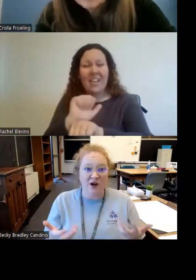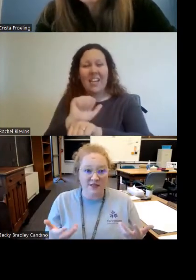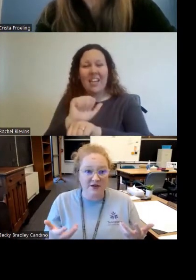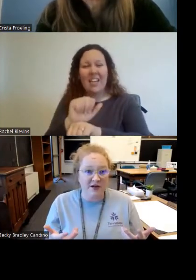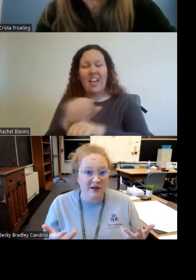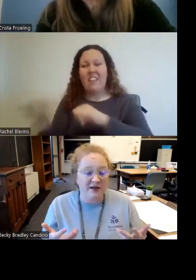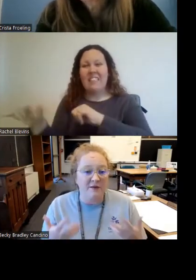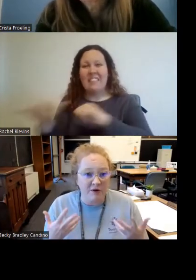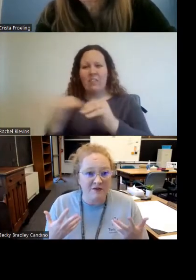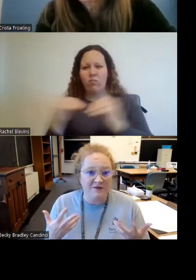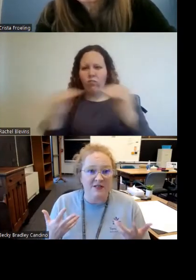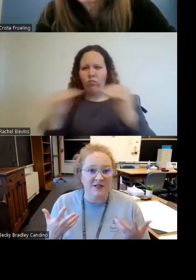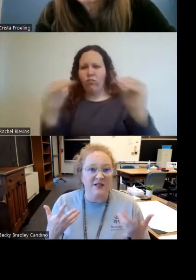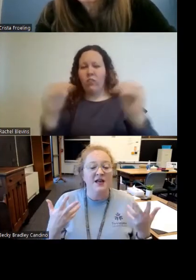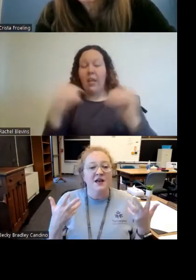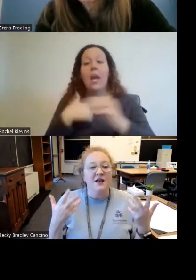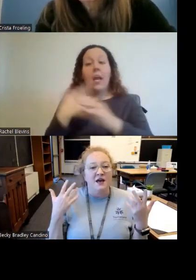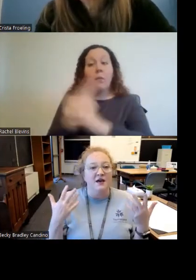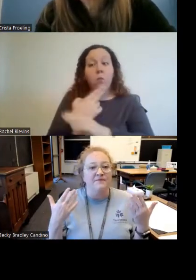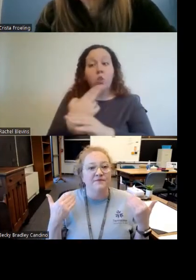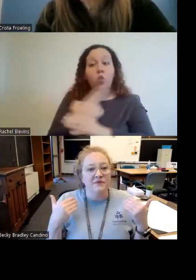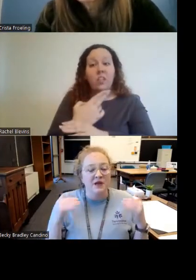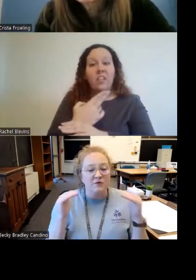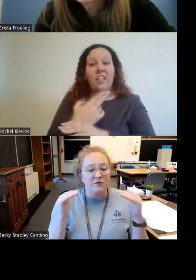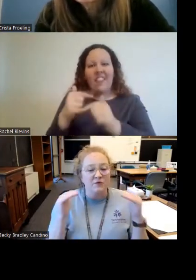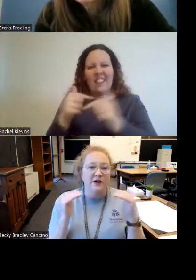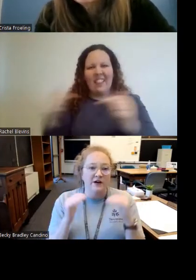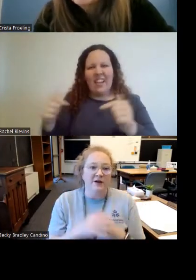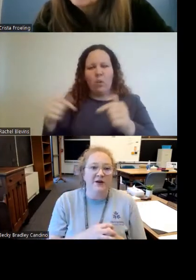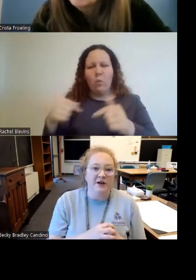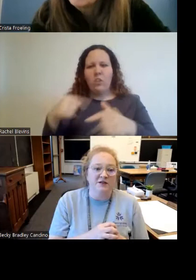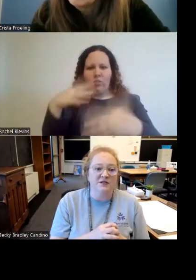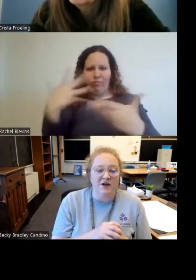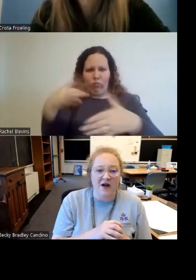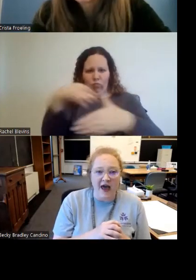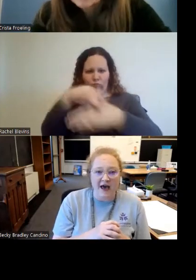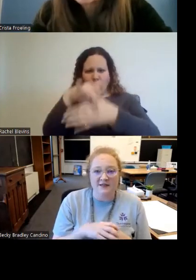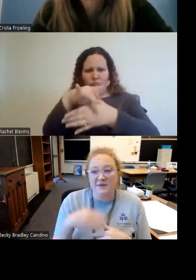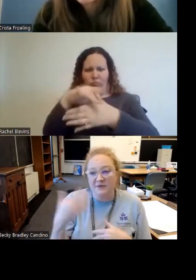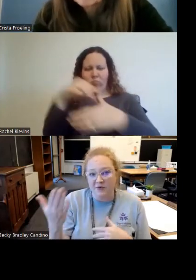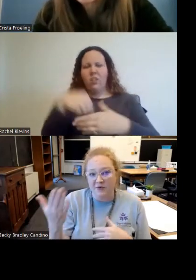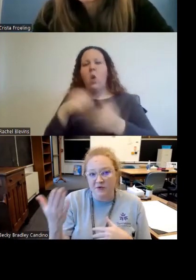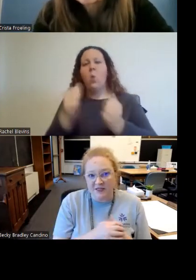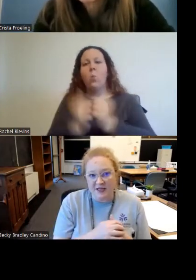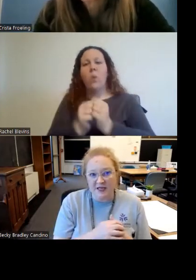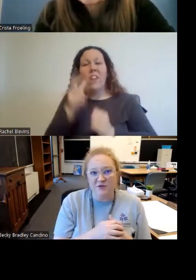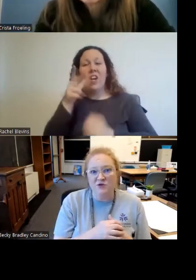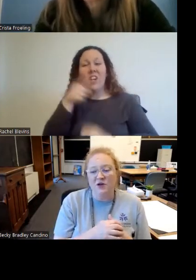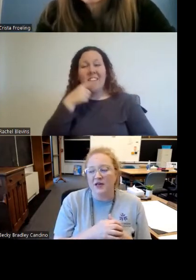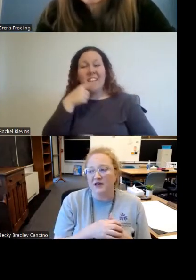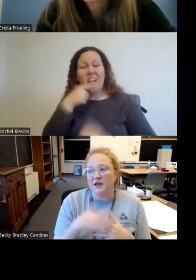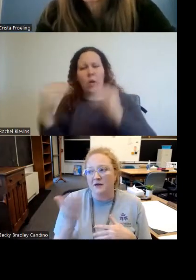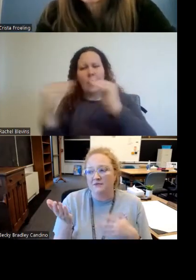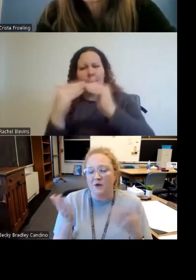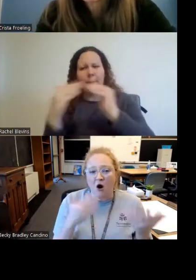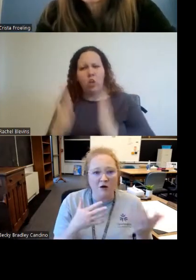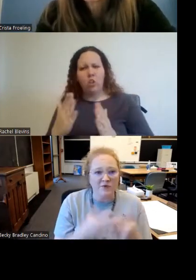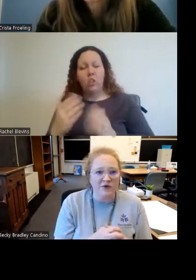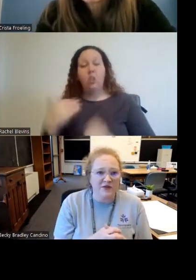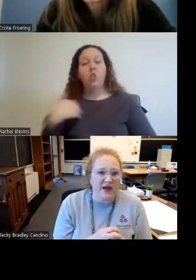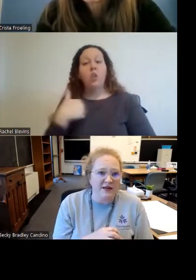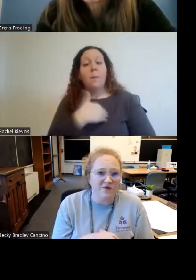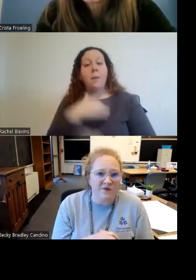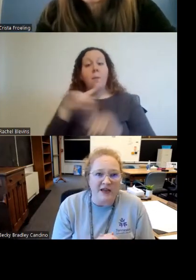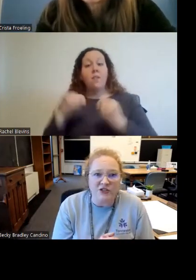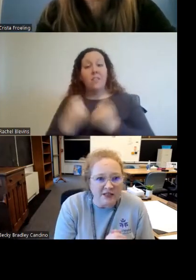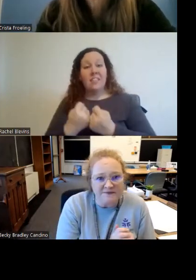of the criteria purposefully with their hearing peers. So as a member of the team, you can come armed with